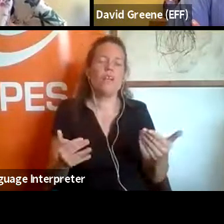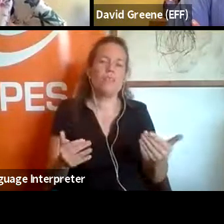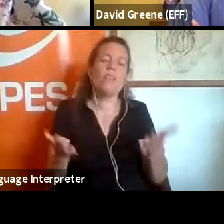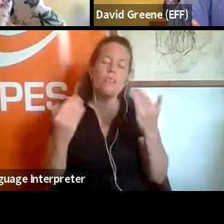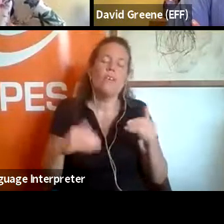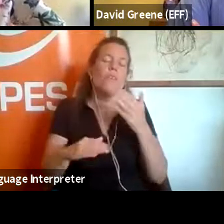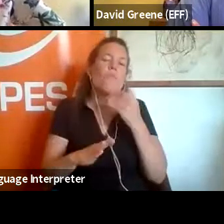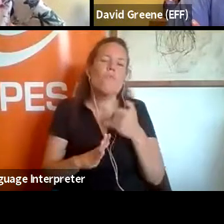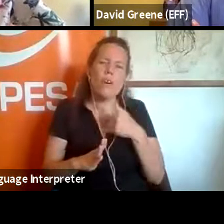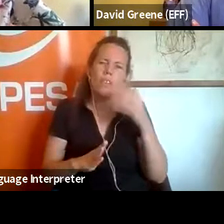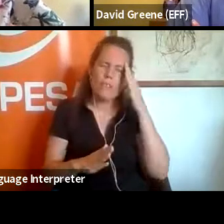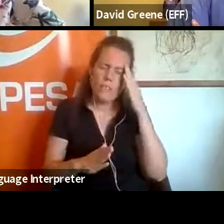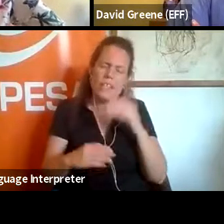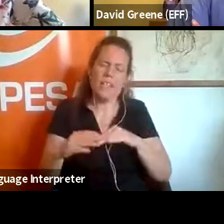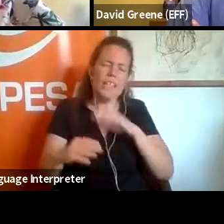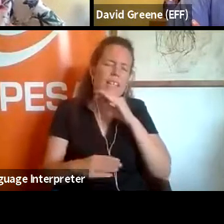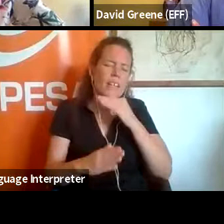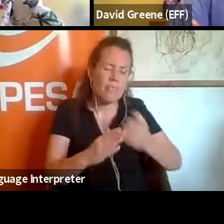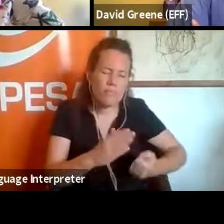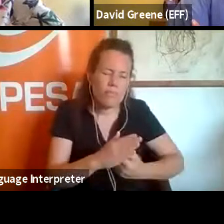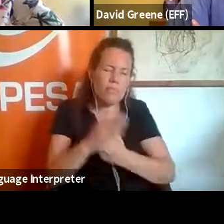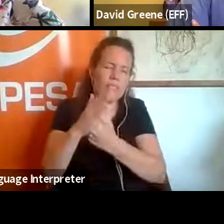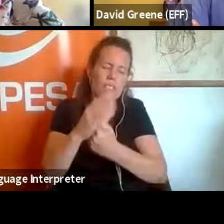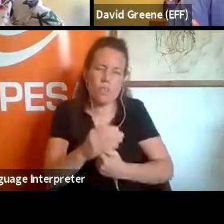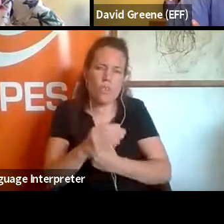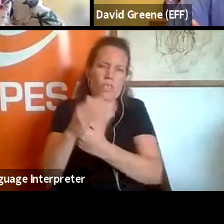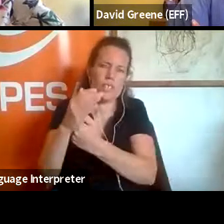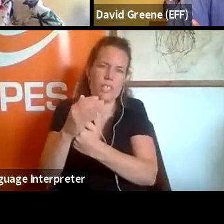enough resources that different stakeholders are able to